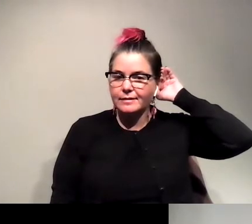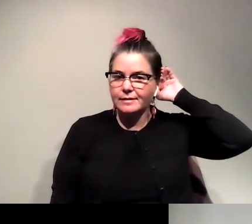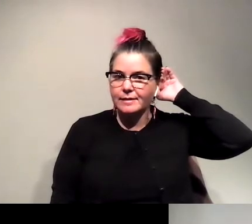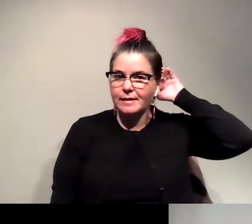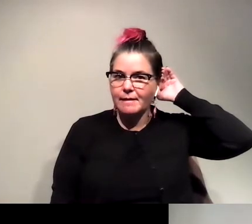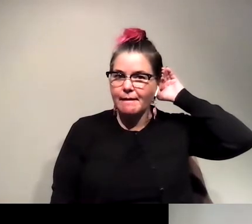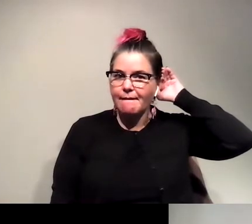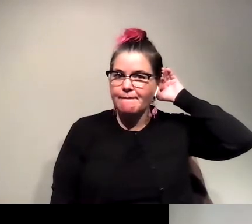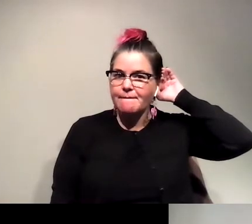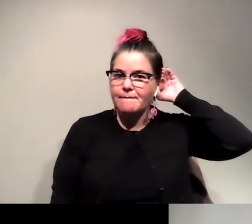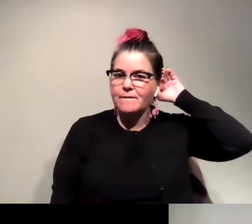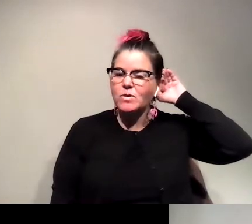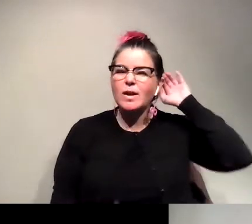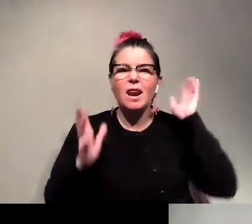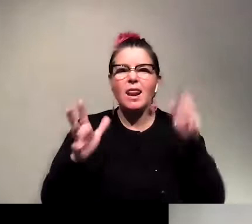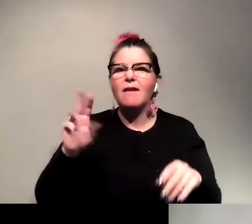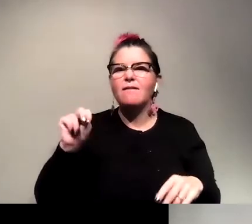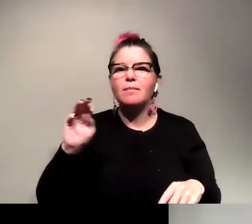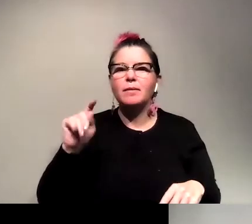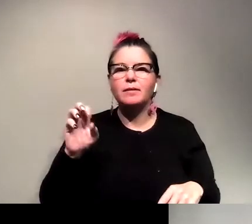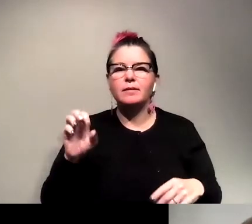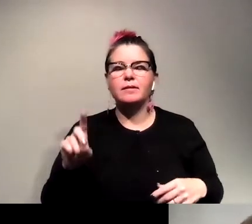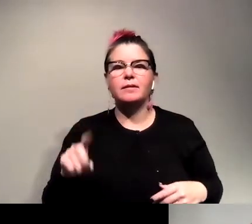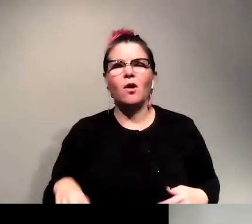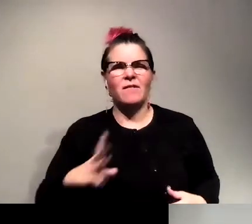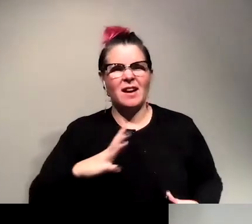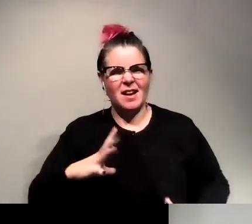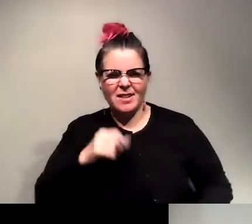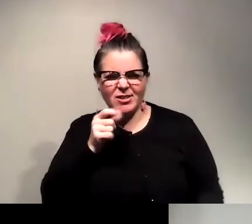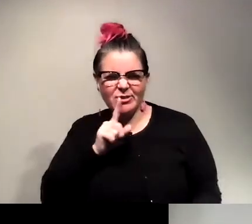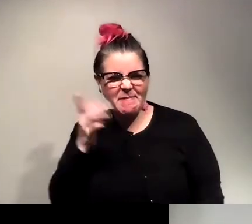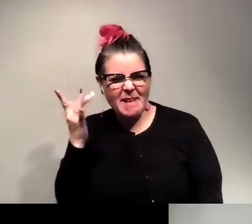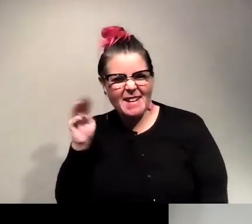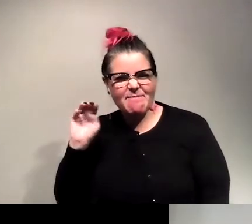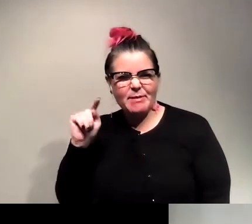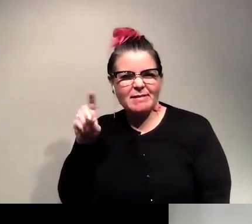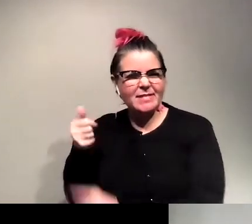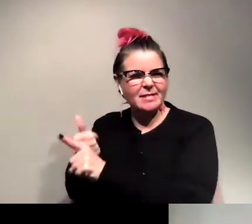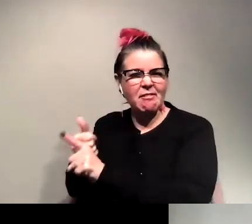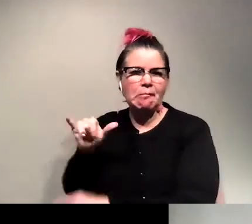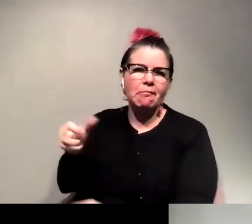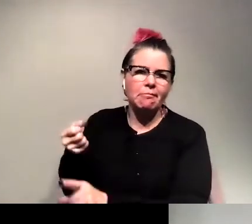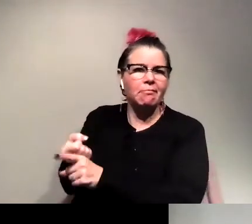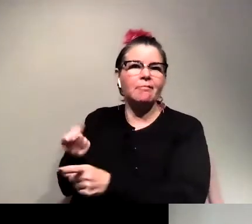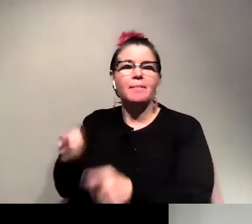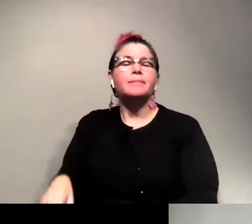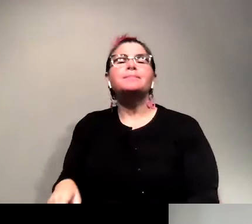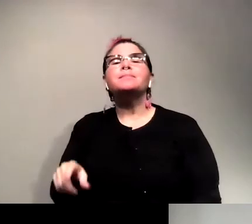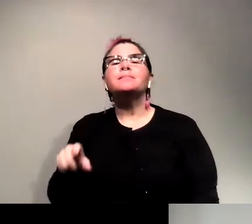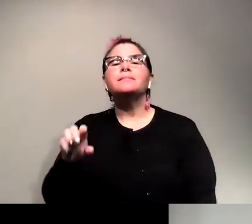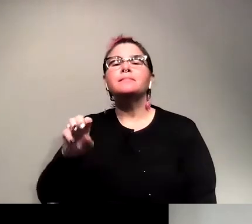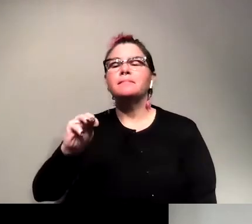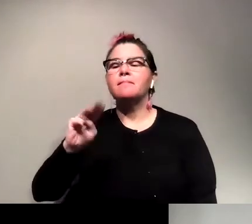You can just leave yourself unmuted this whole time. You're fine. I don't know why it did that. Okay. But so muscadine